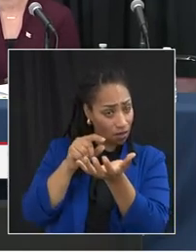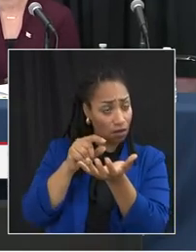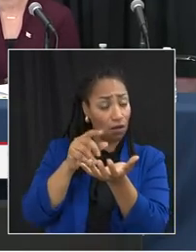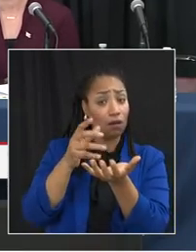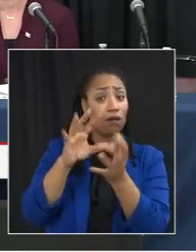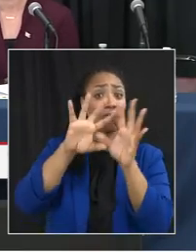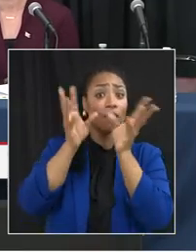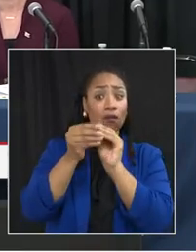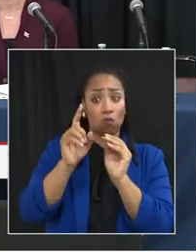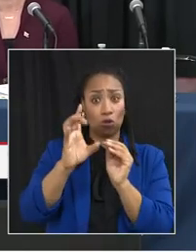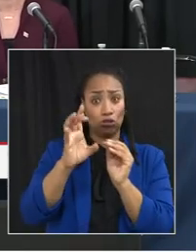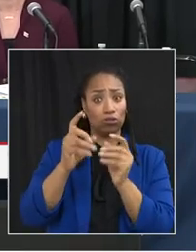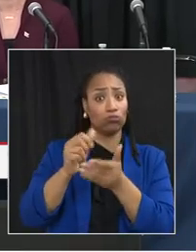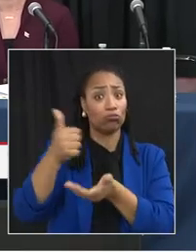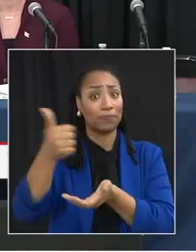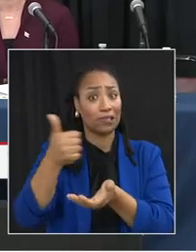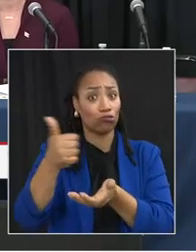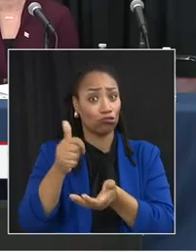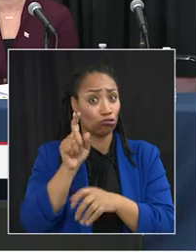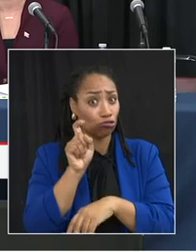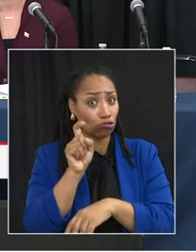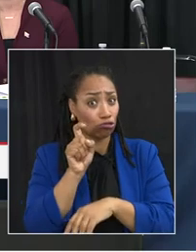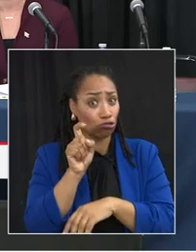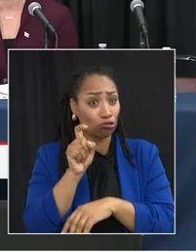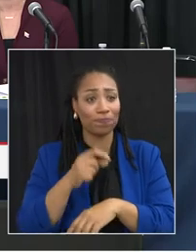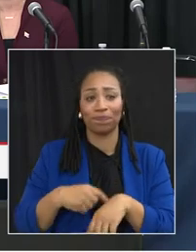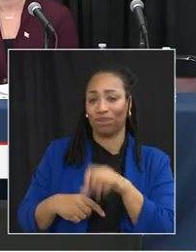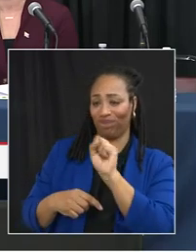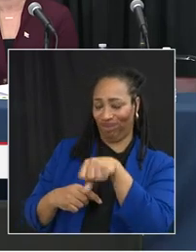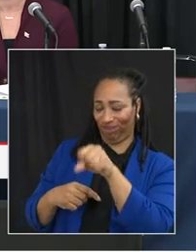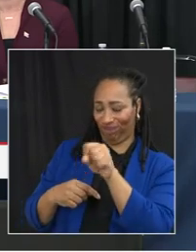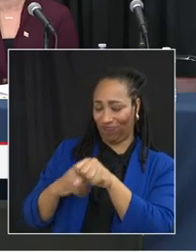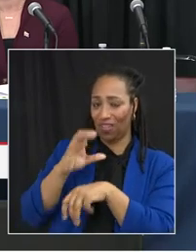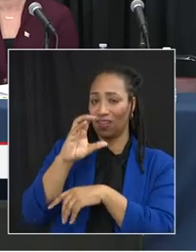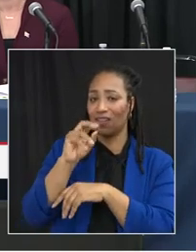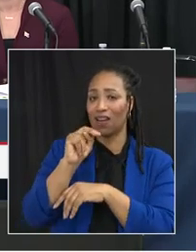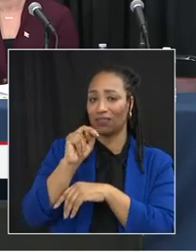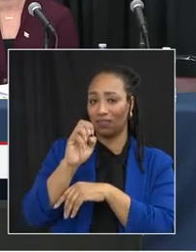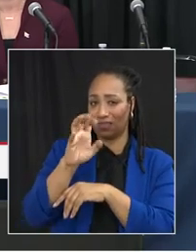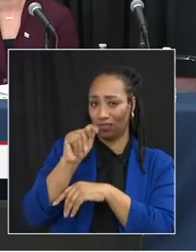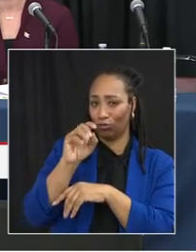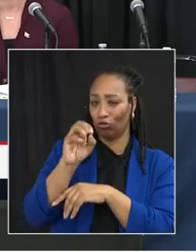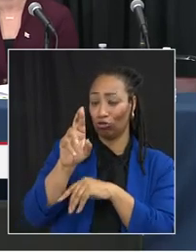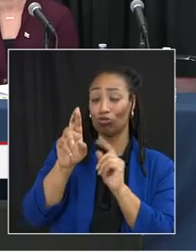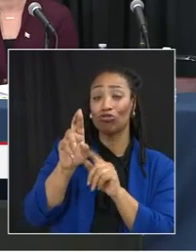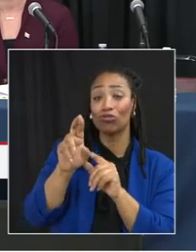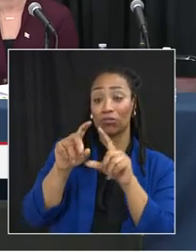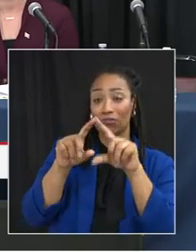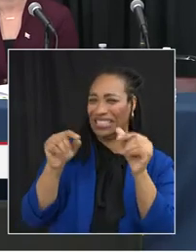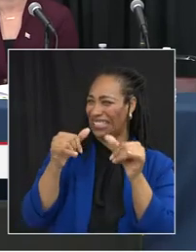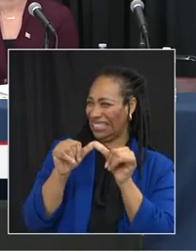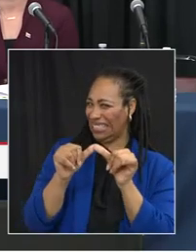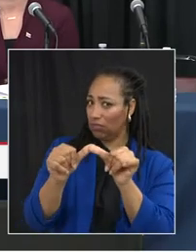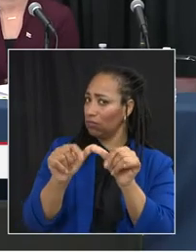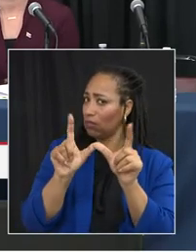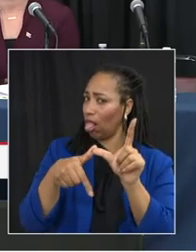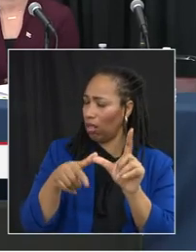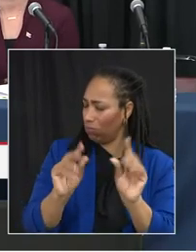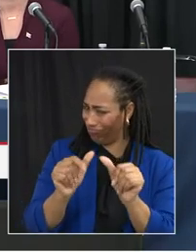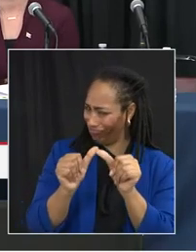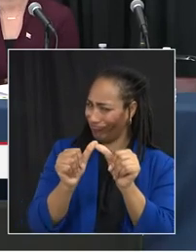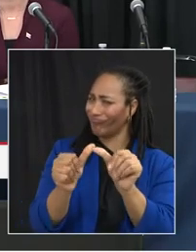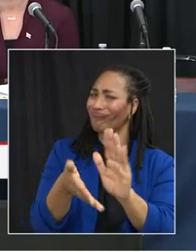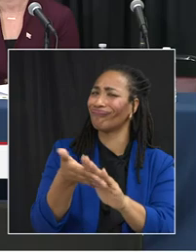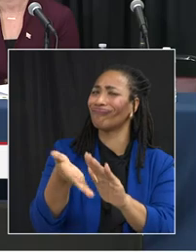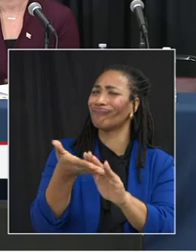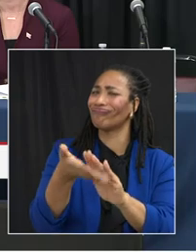Yes, Ms. Agnes, the Connect a Card program is still operational. As I have shared with many seniors, it is by